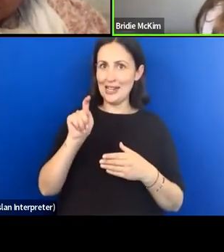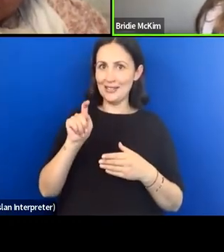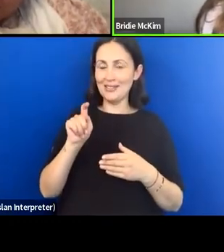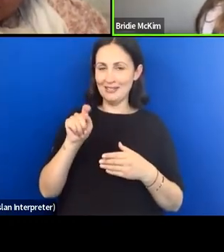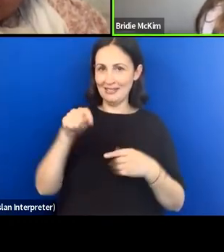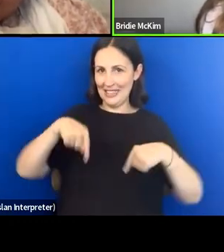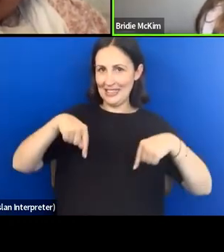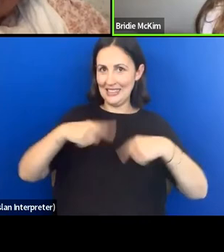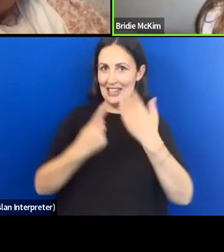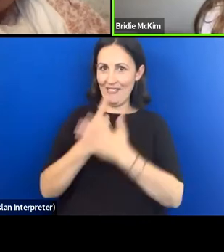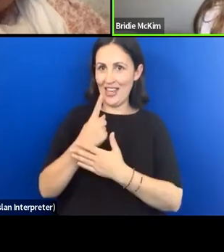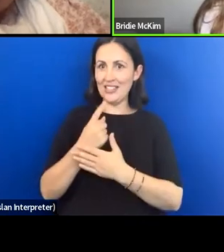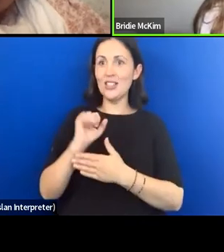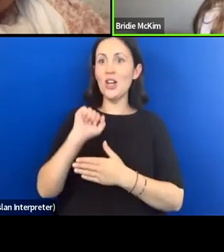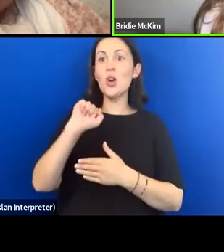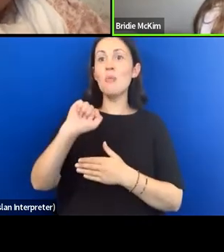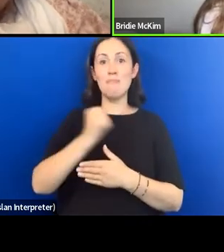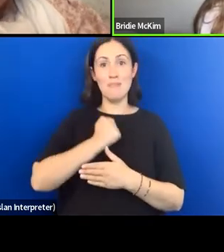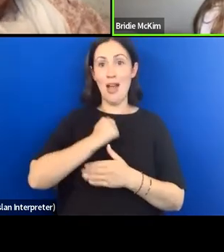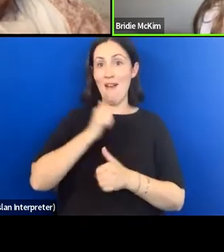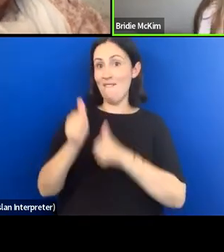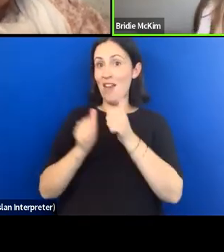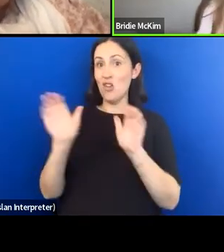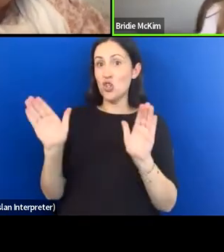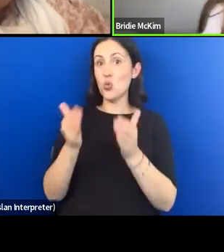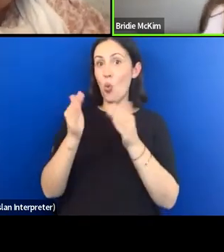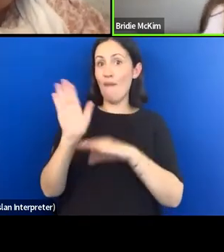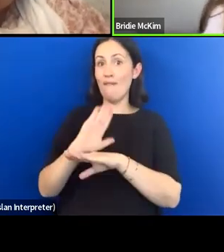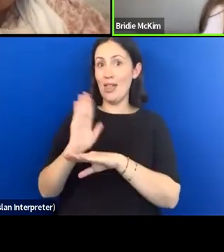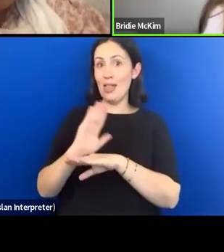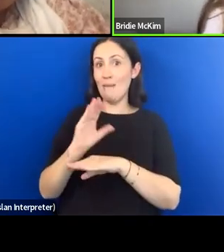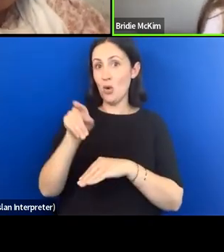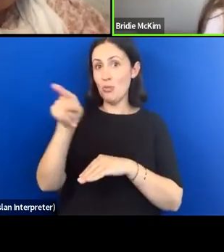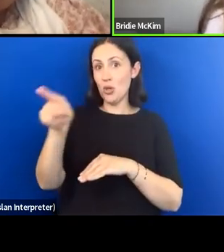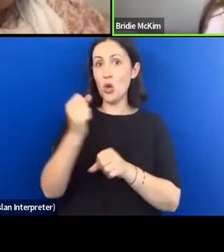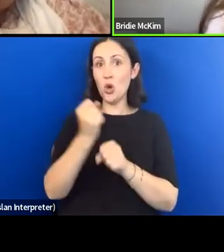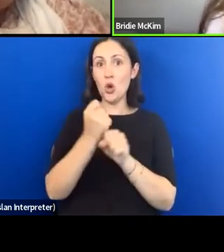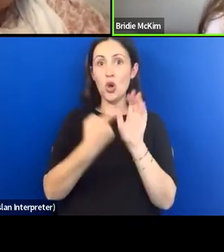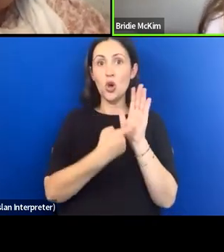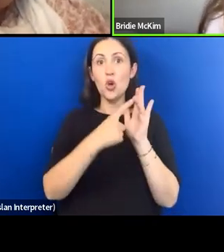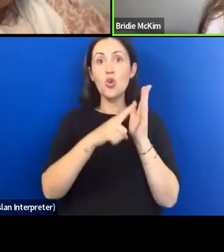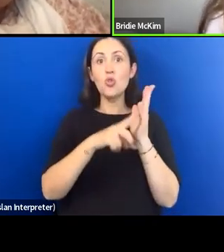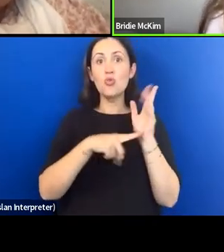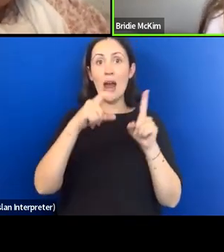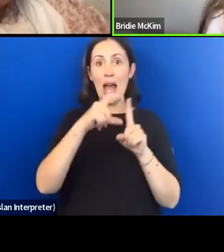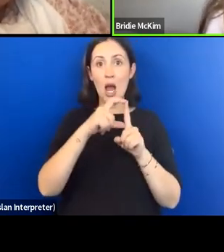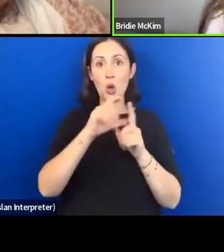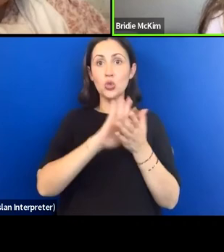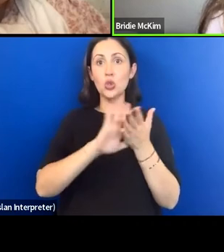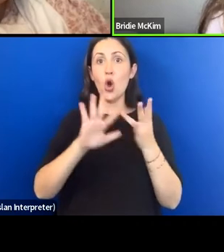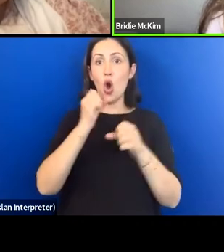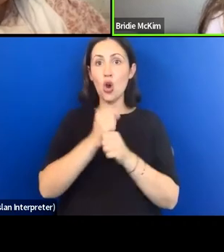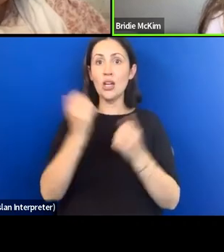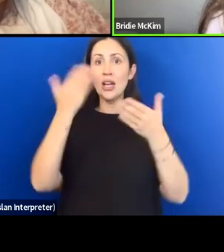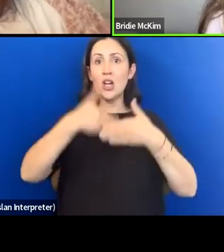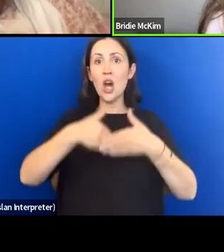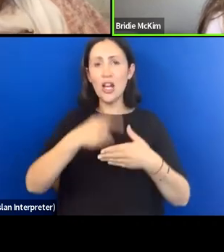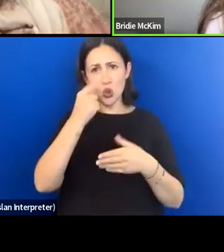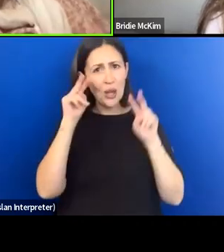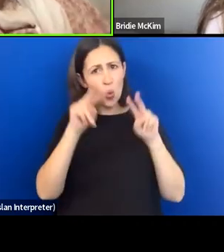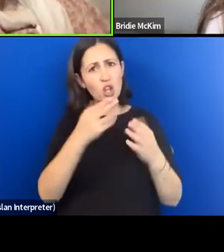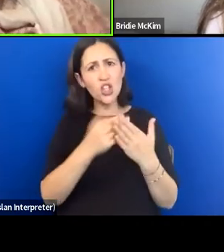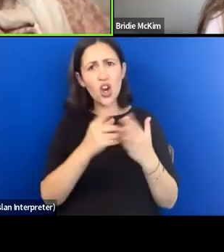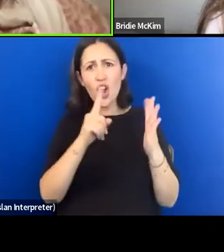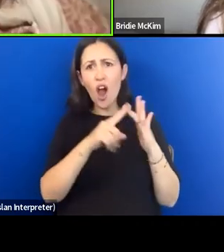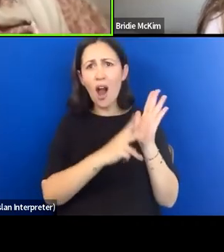my favorite short films. If people haven't seen it, I believe they can access it on iView.